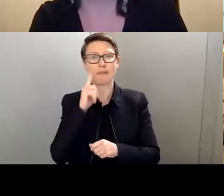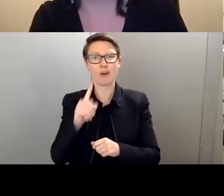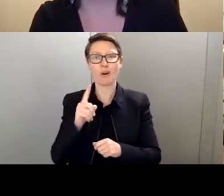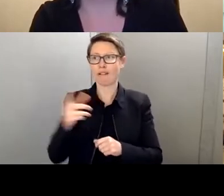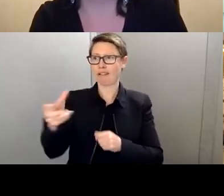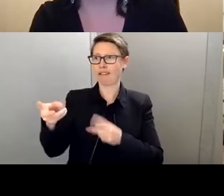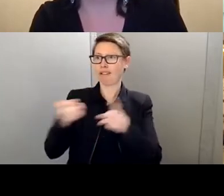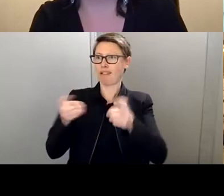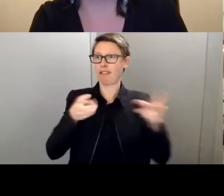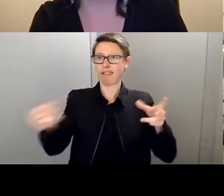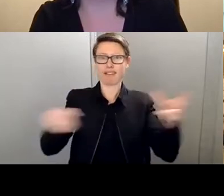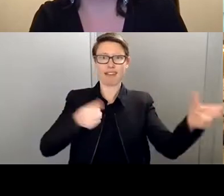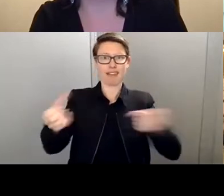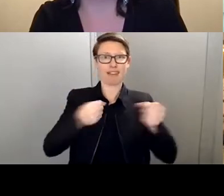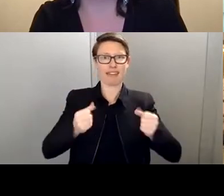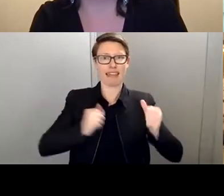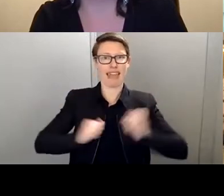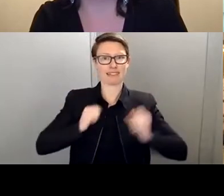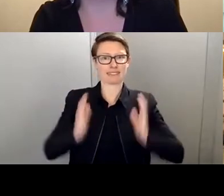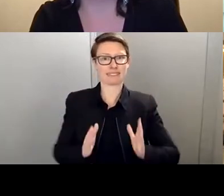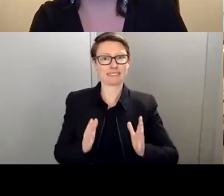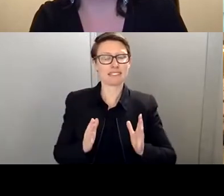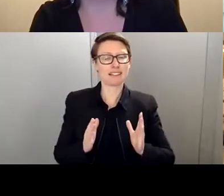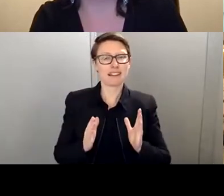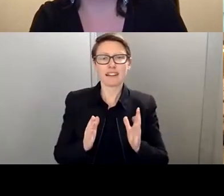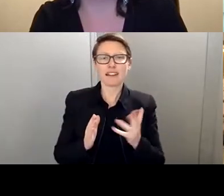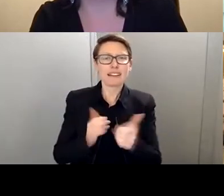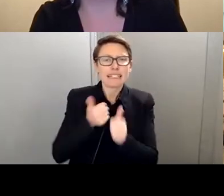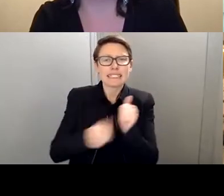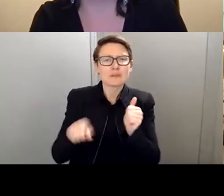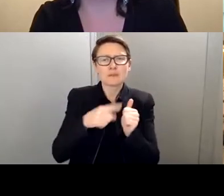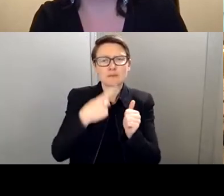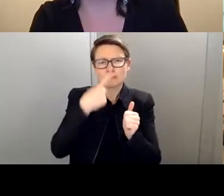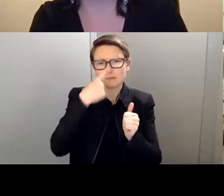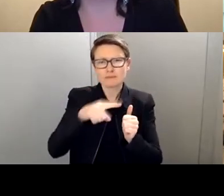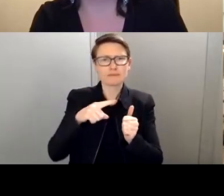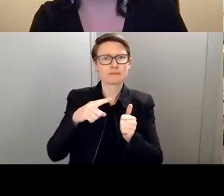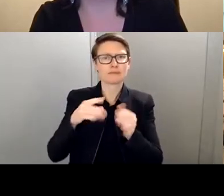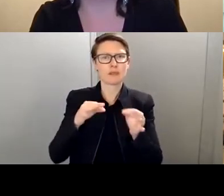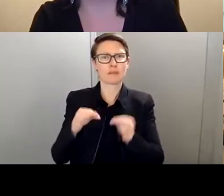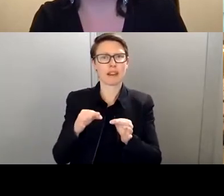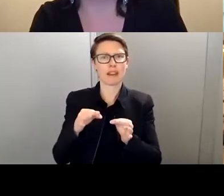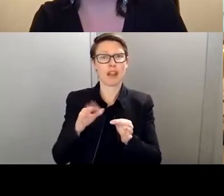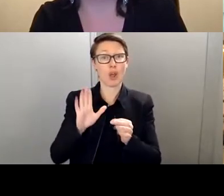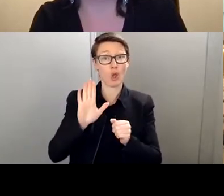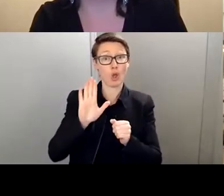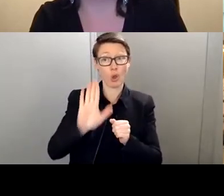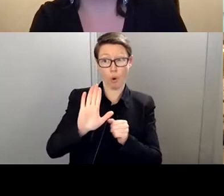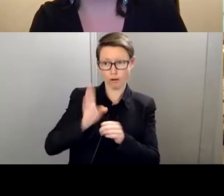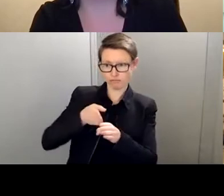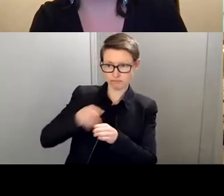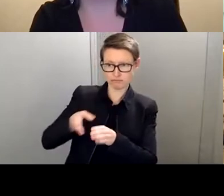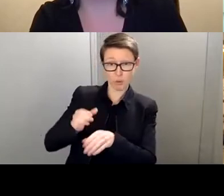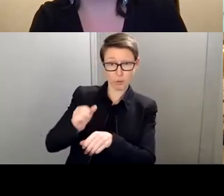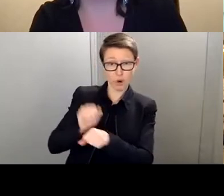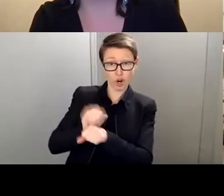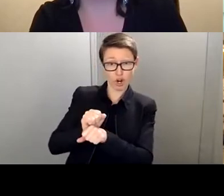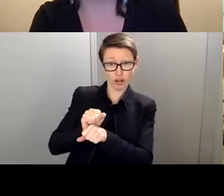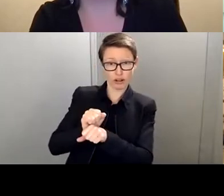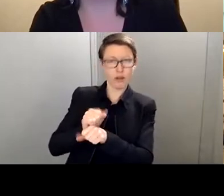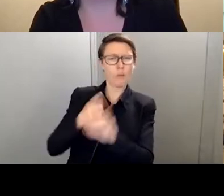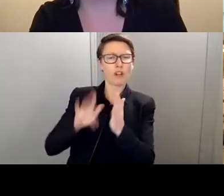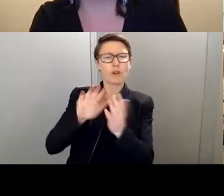each talk about your approach to your line of work when it comes to authentic storytelling,